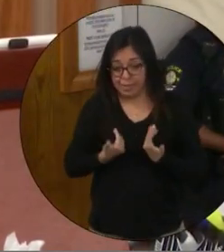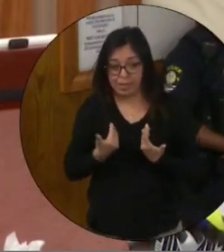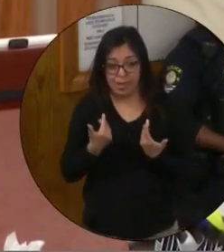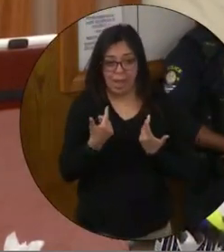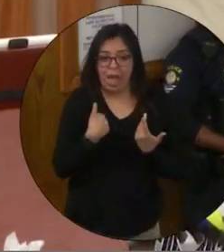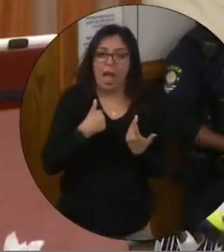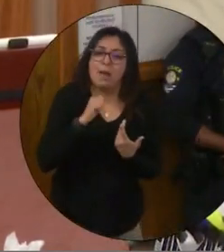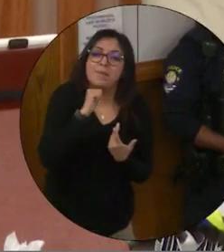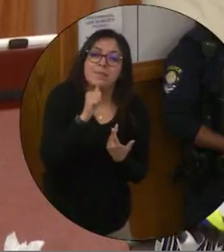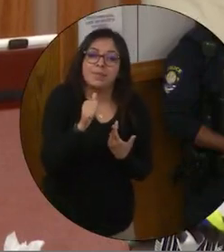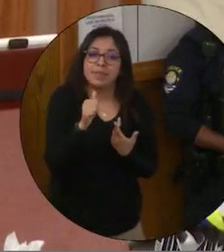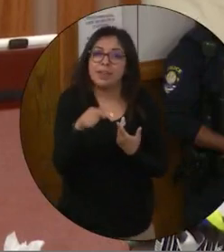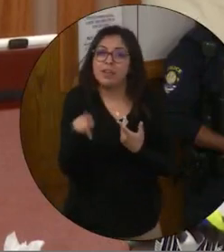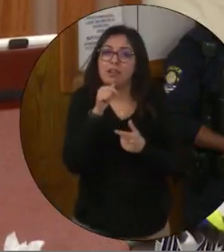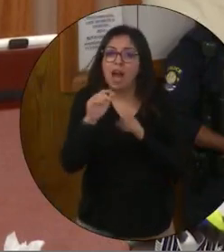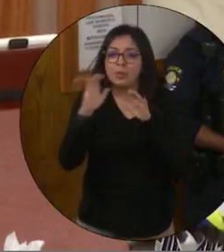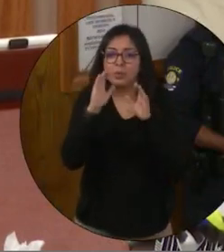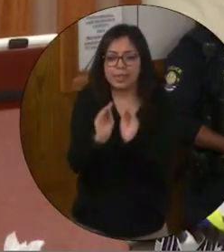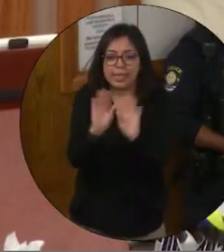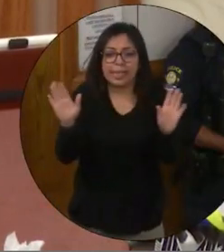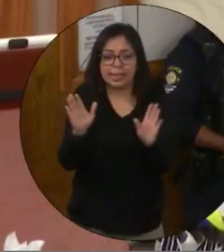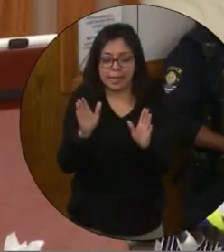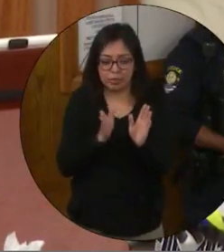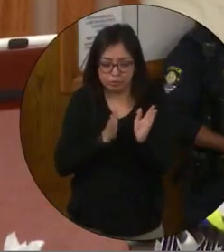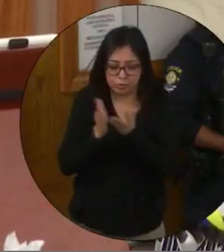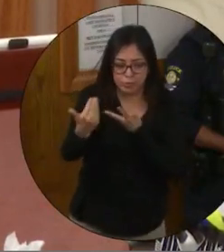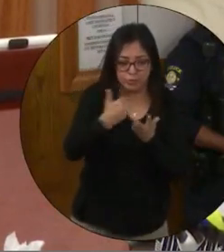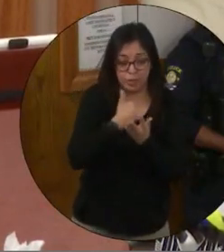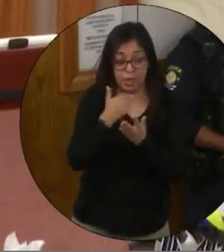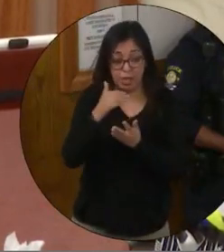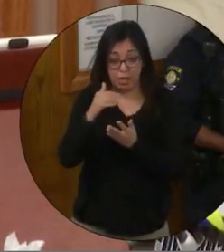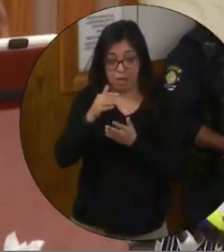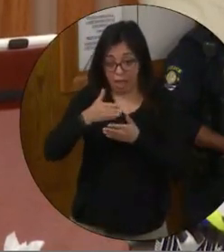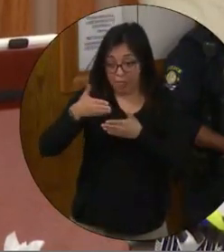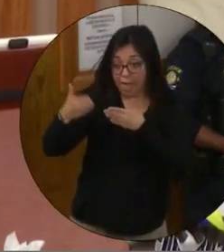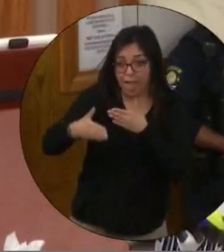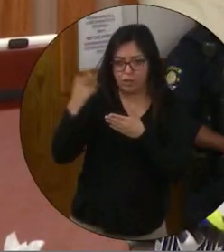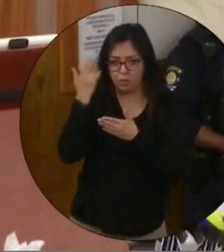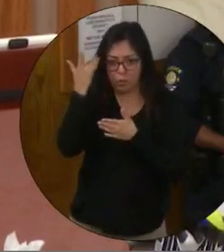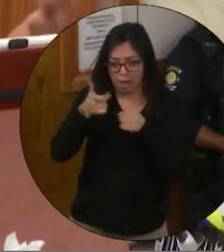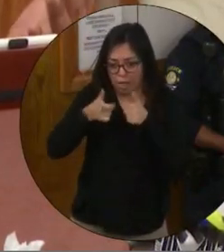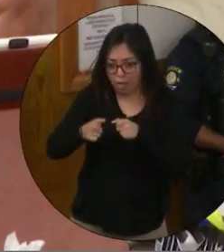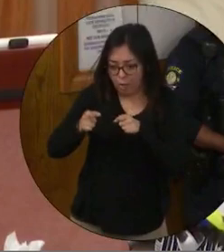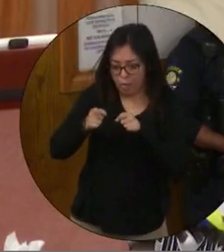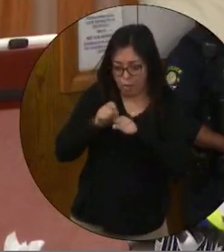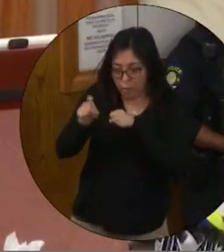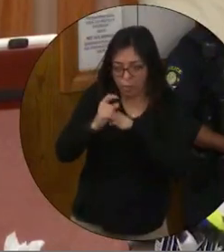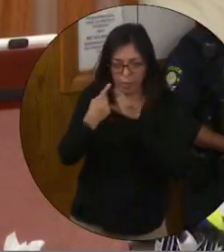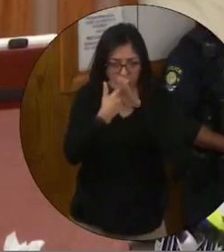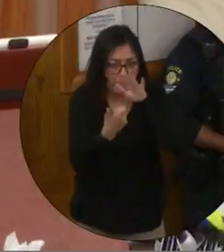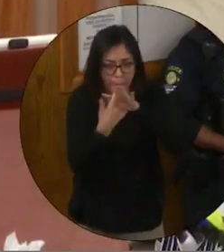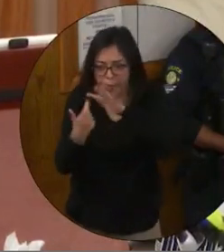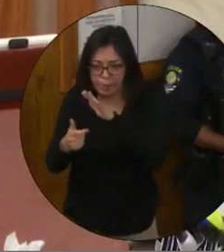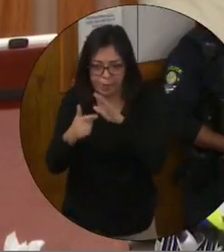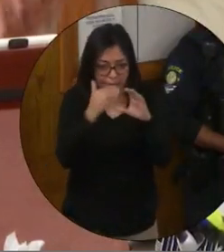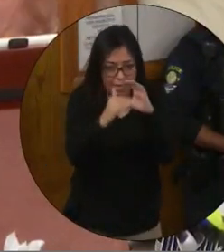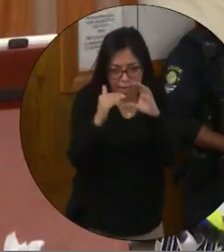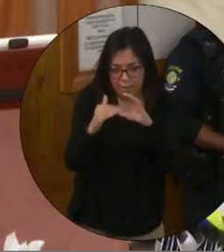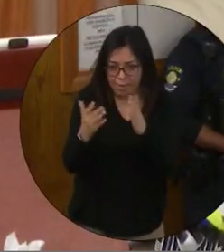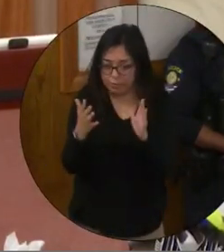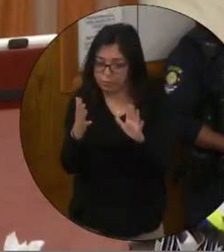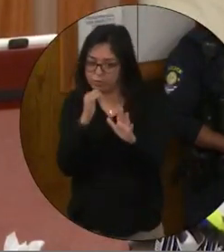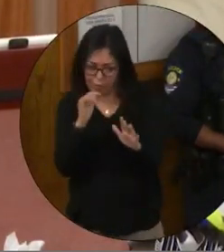not communicating transparently. And at the end of the day, there's a reason why all these text messages have disappeared. There are emails that,